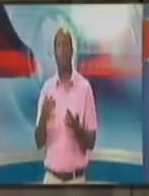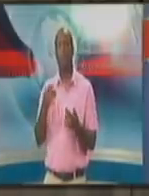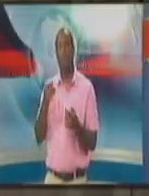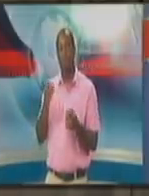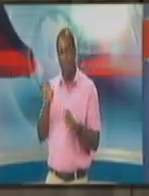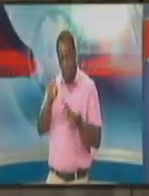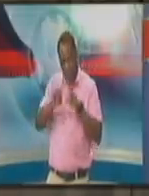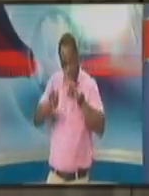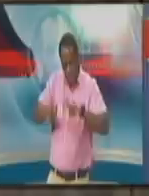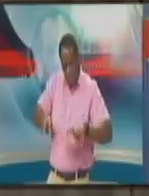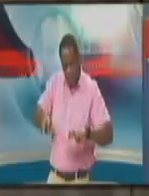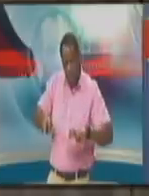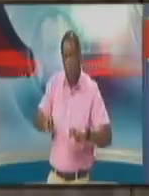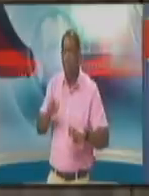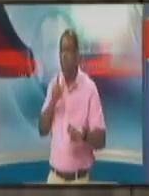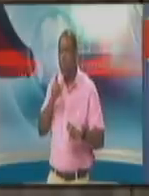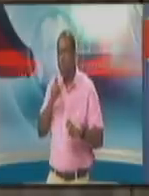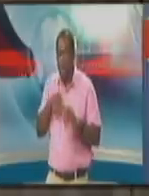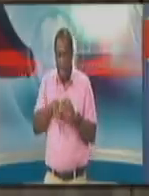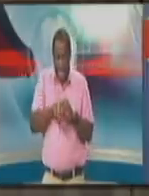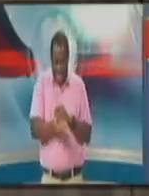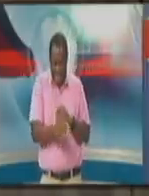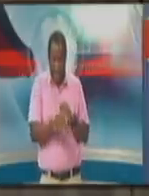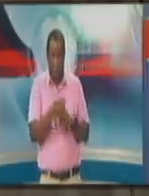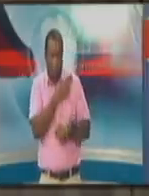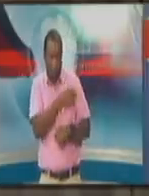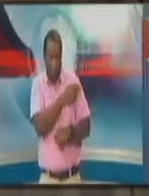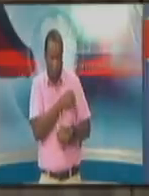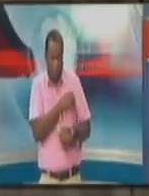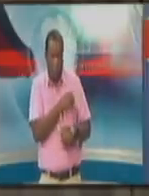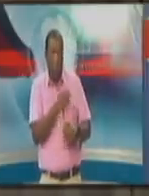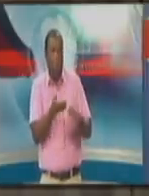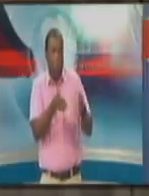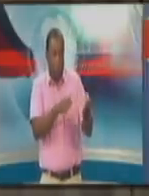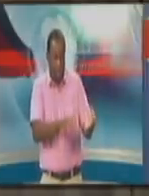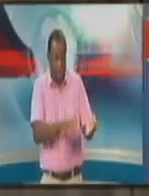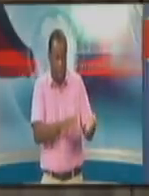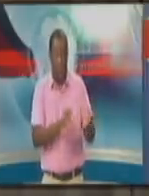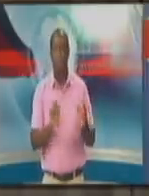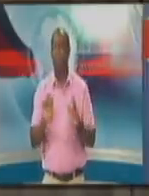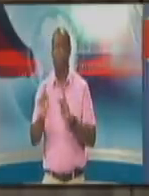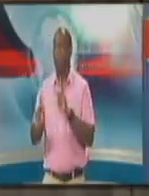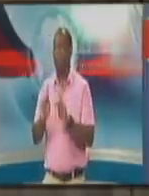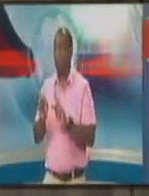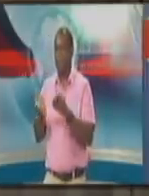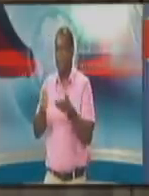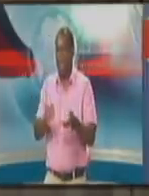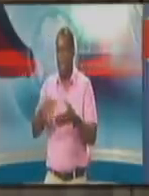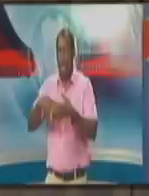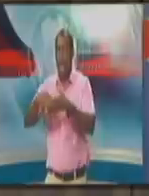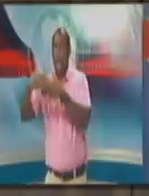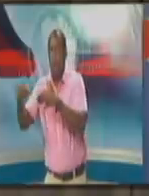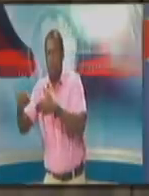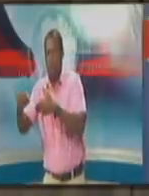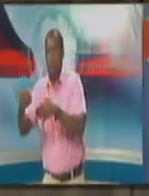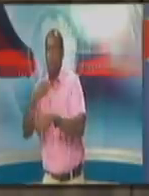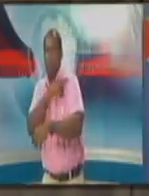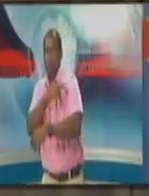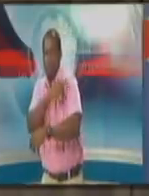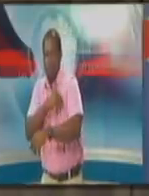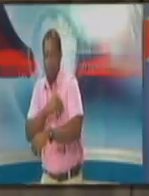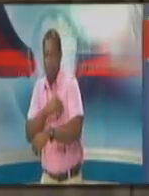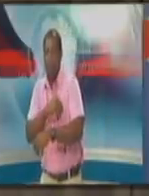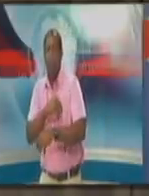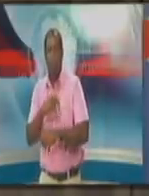in the hospitals. The ones that we don't see are the ones that are occurring in the homes. We don't really see it in a real way. The DMOs go out to